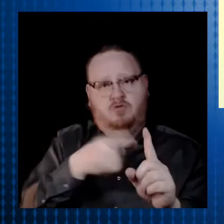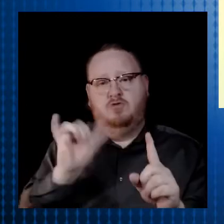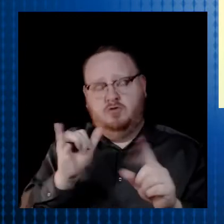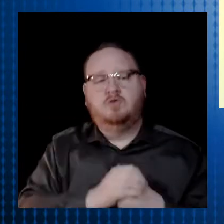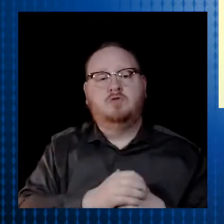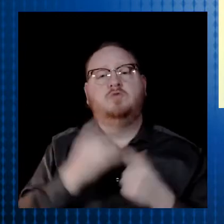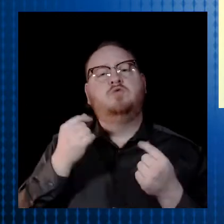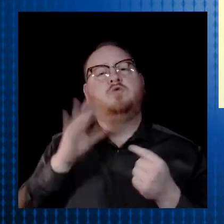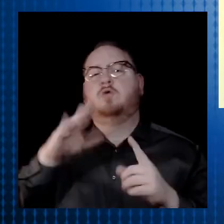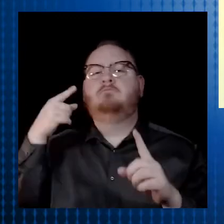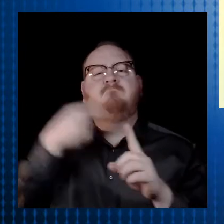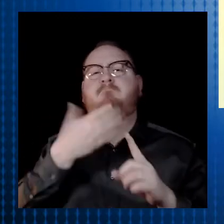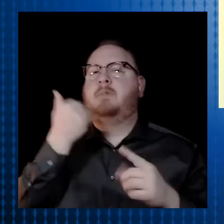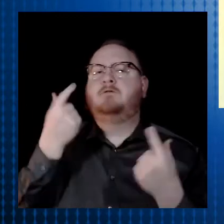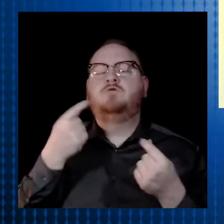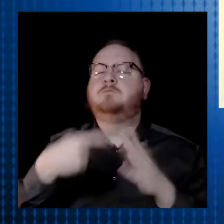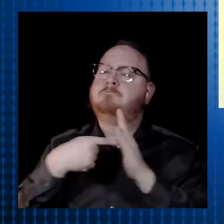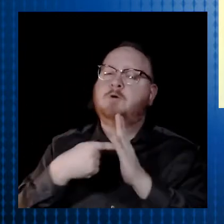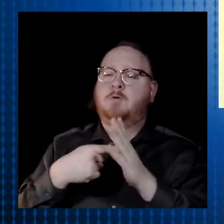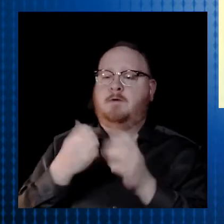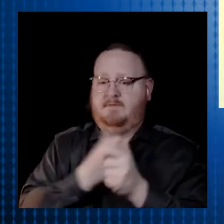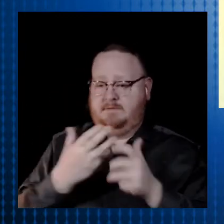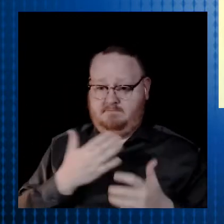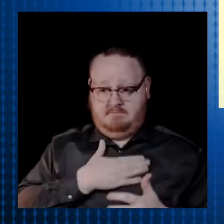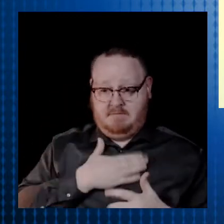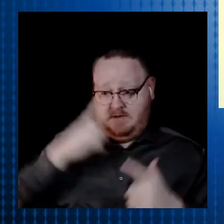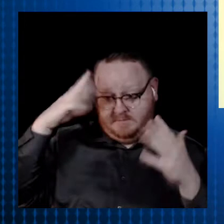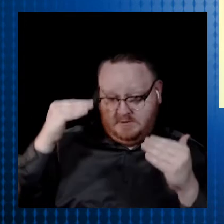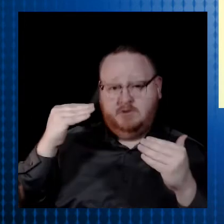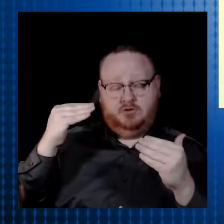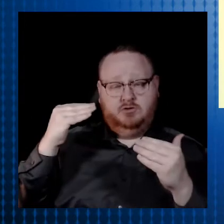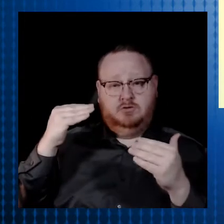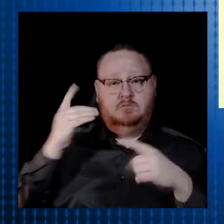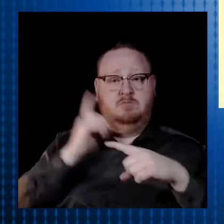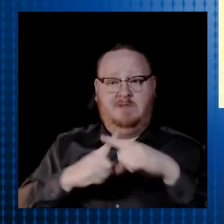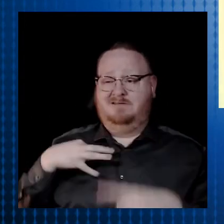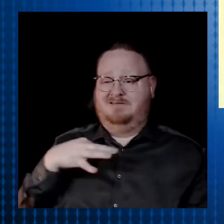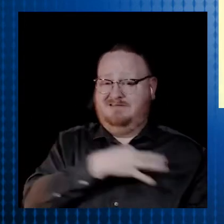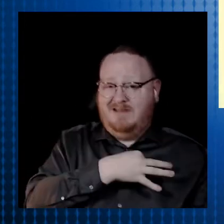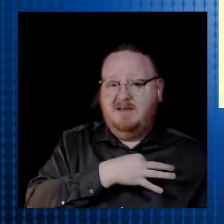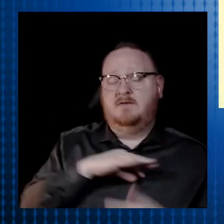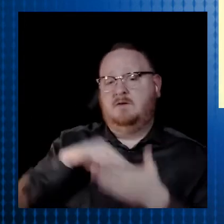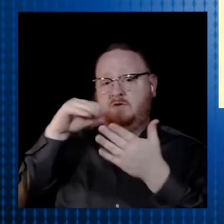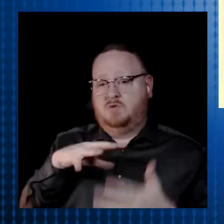modeling what she expects not only of herself, but the staff and the students